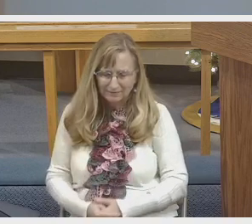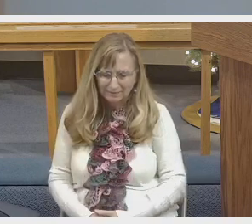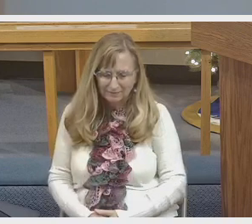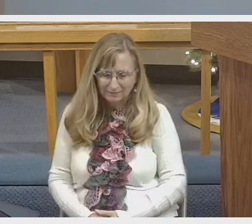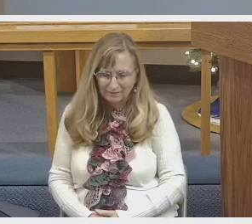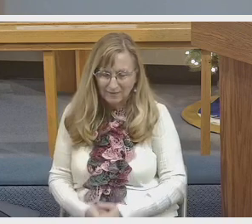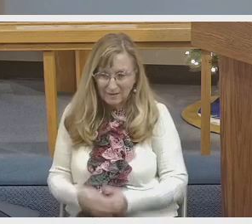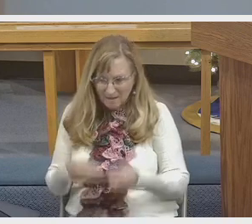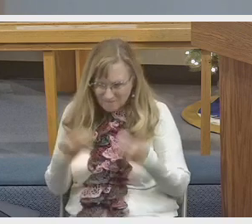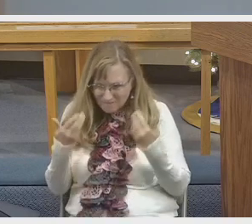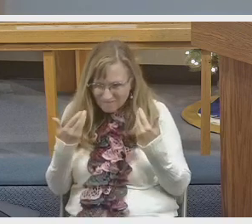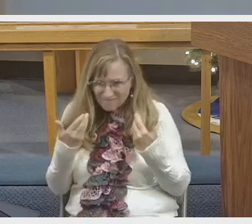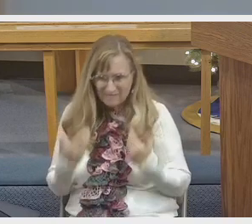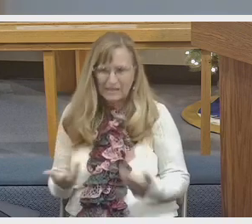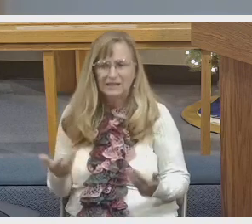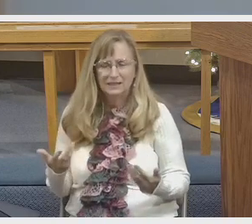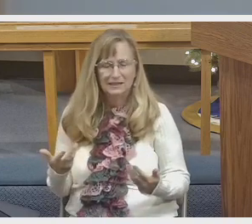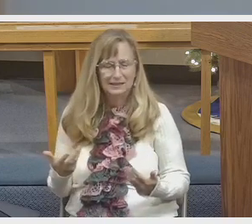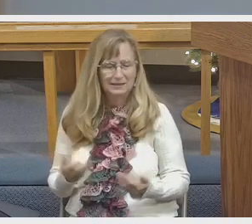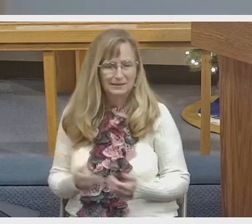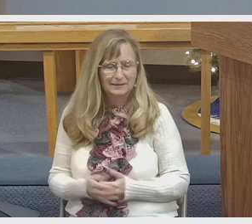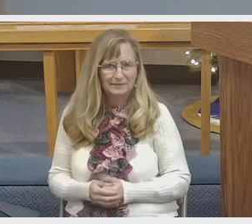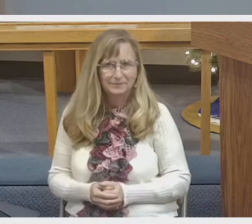Even me.